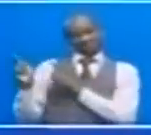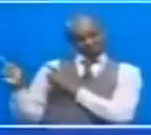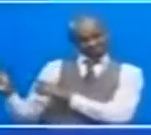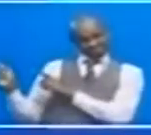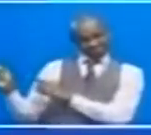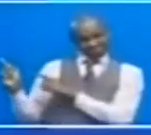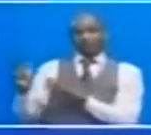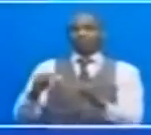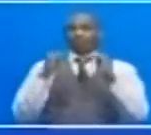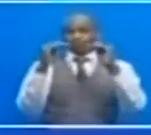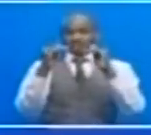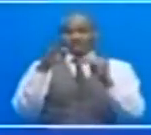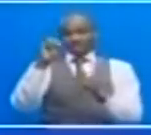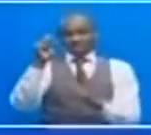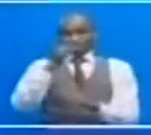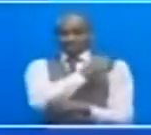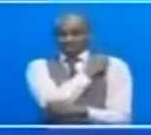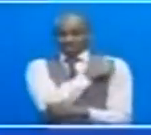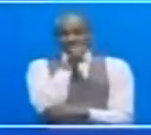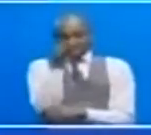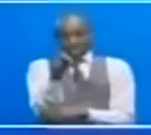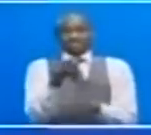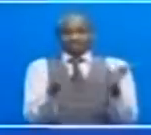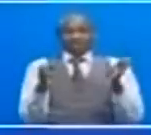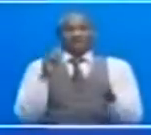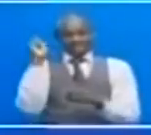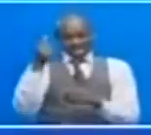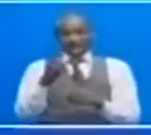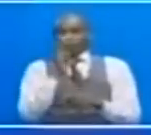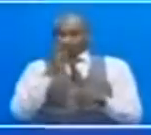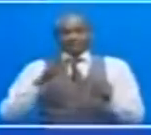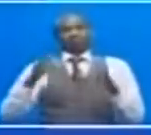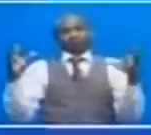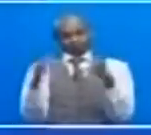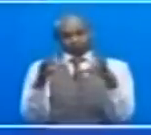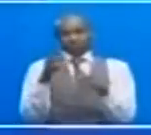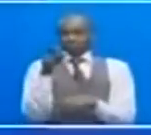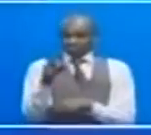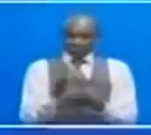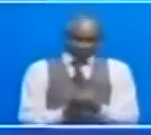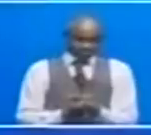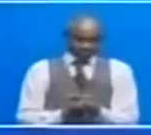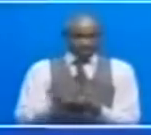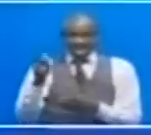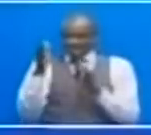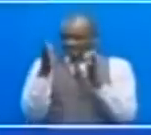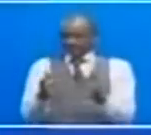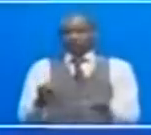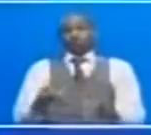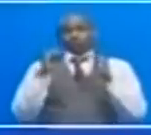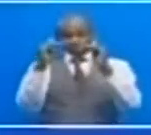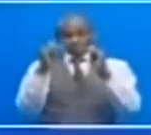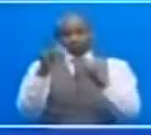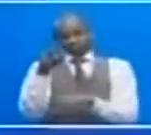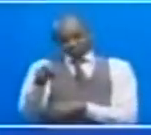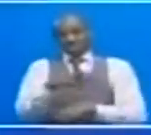Mgalu, promoted to Major General and appointed to the Kenya Navy Commander. Colonel George Odhiambo Walwa, promoted to Brigadier and